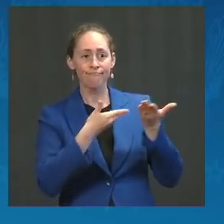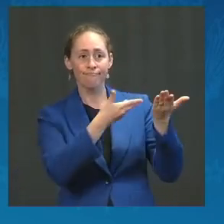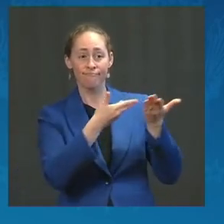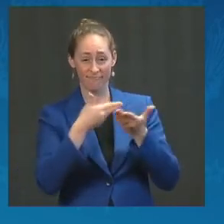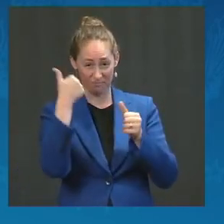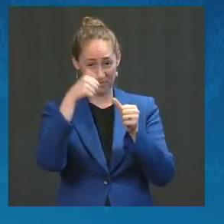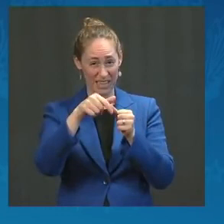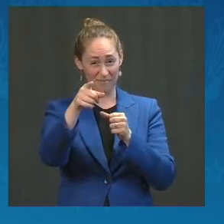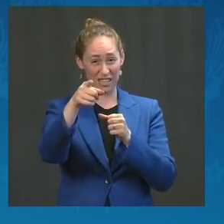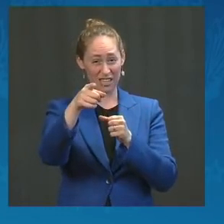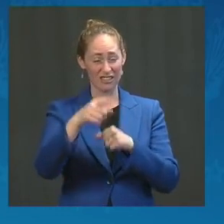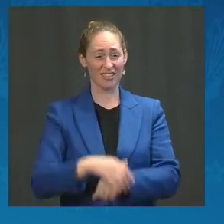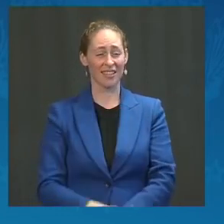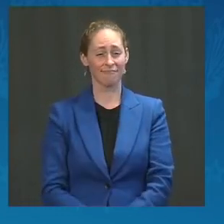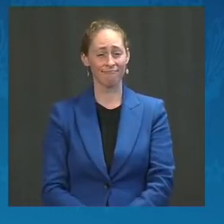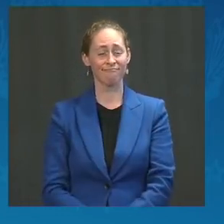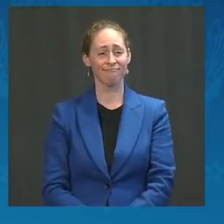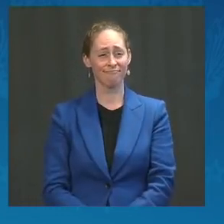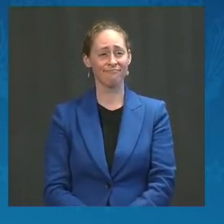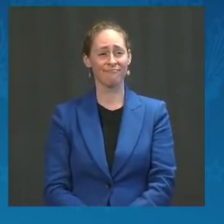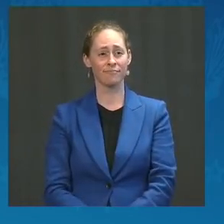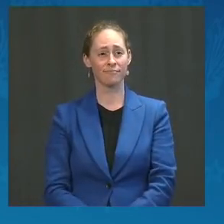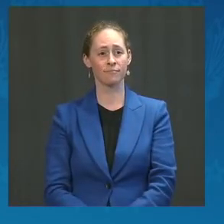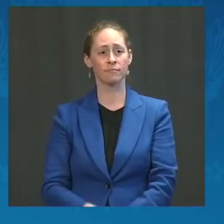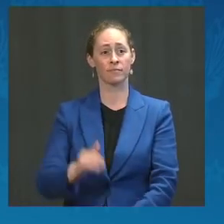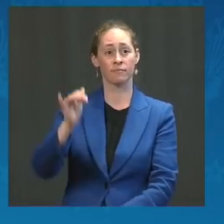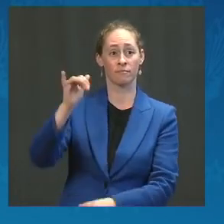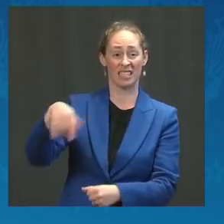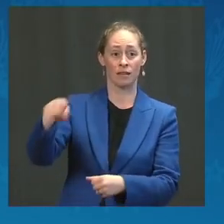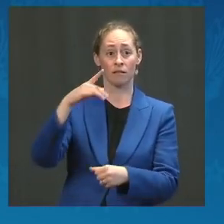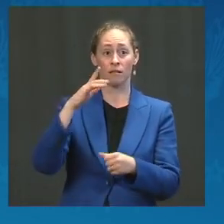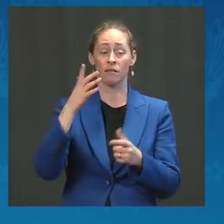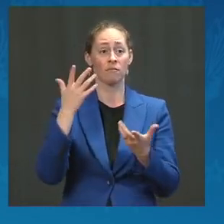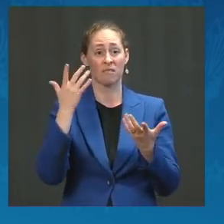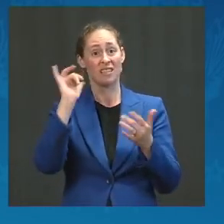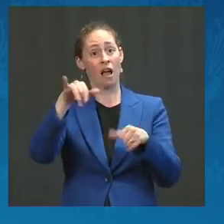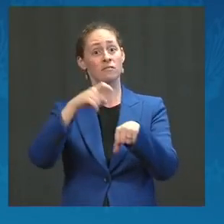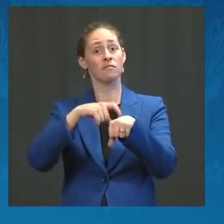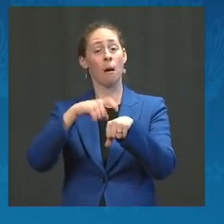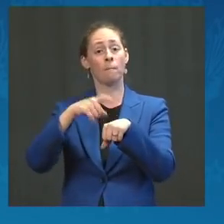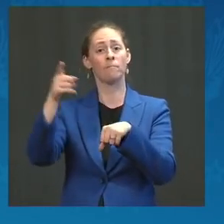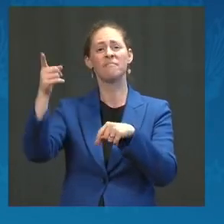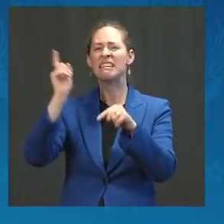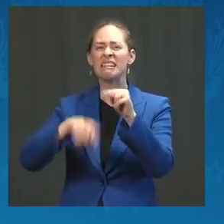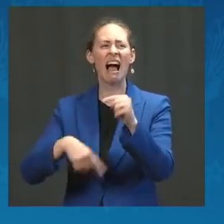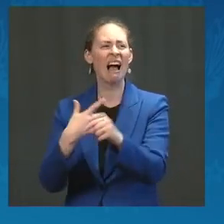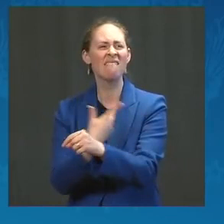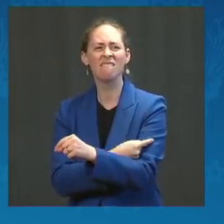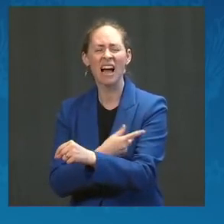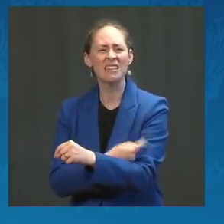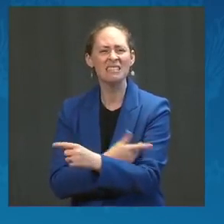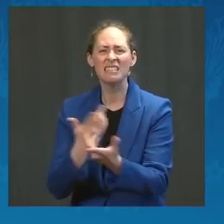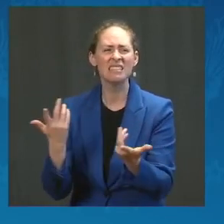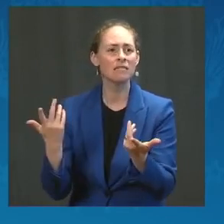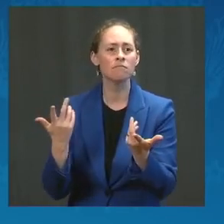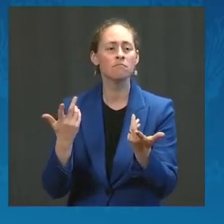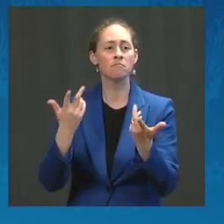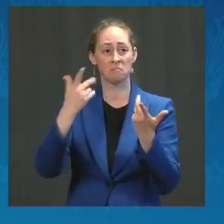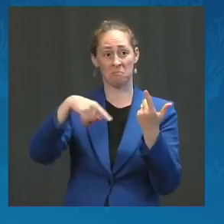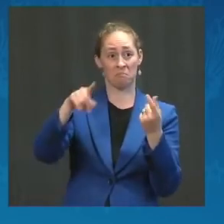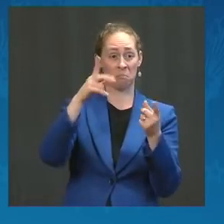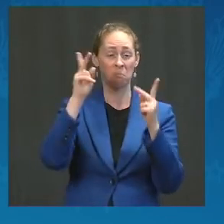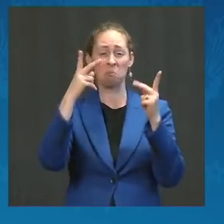Experts and pundits said we couldn't get the vaccines. And even if we could get the vaccines, we couldn't get them in people's arms. We couldn't get them